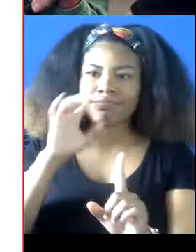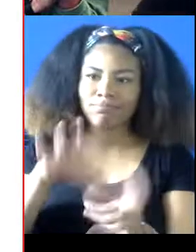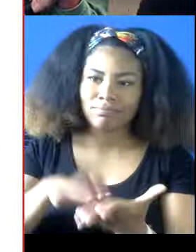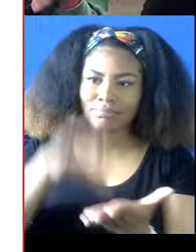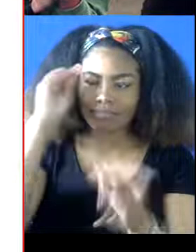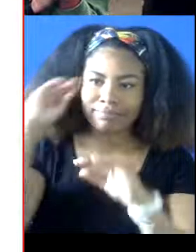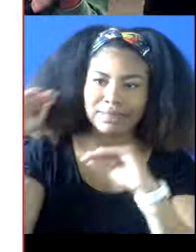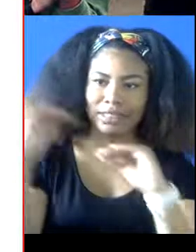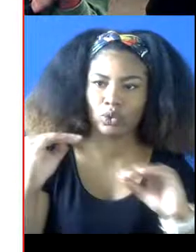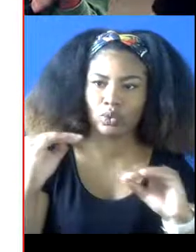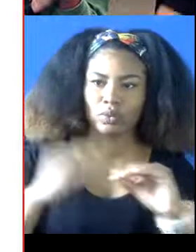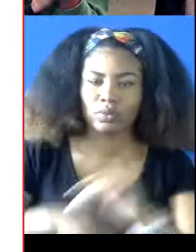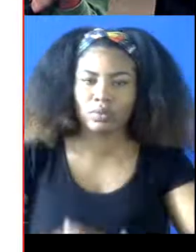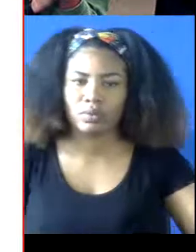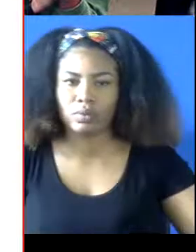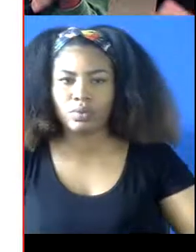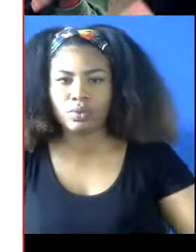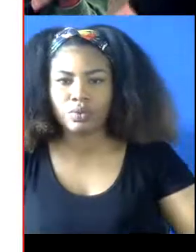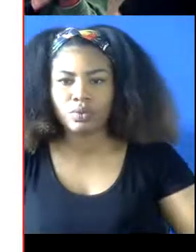Ooh.